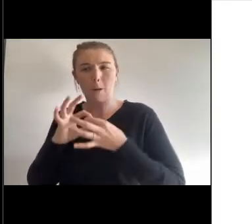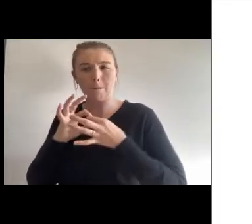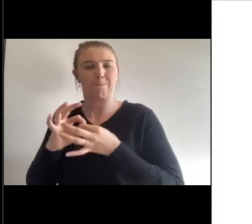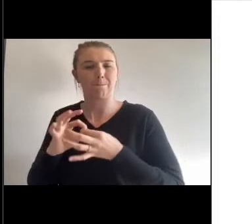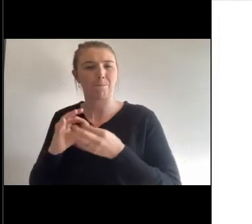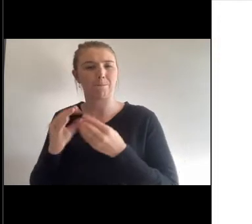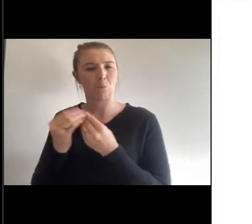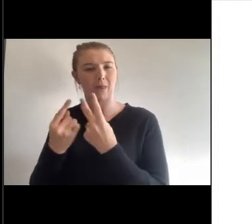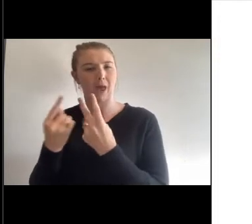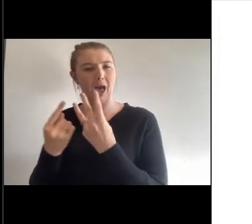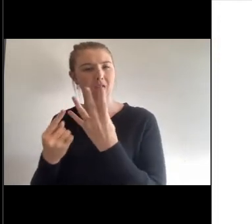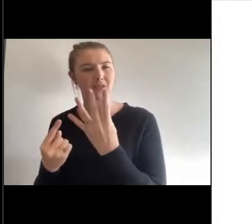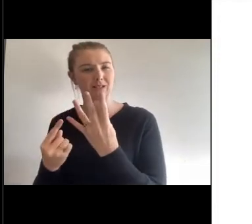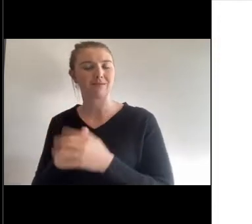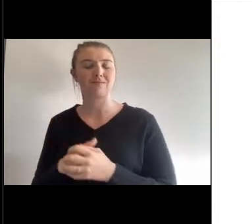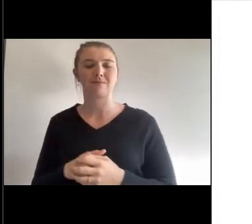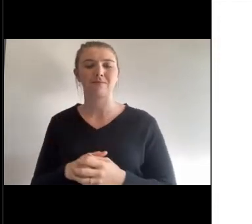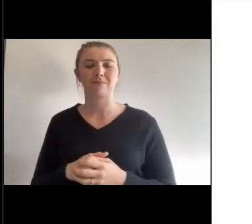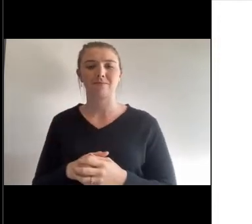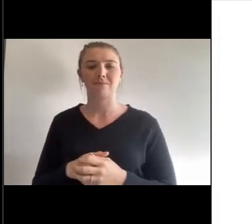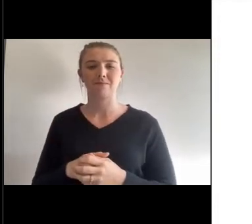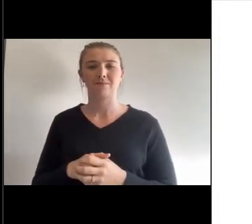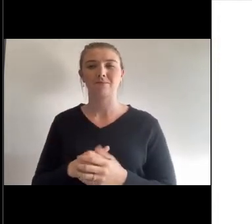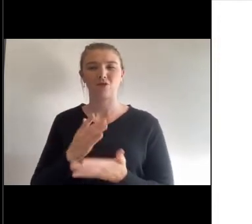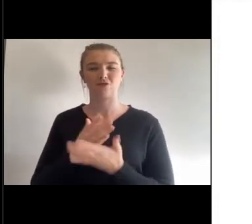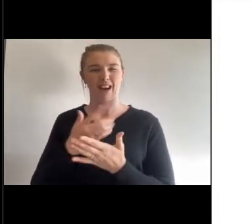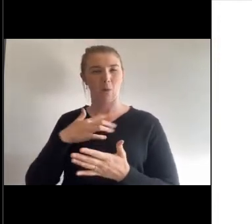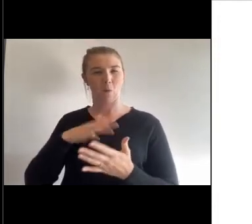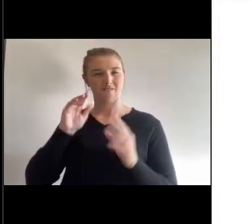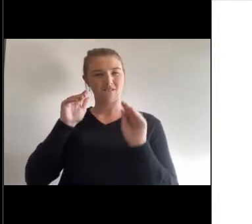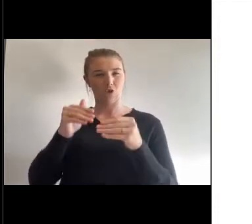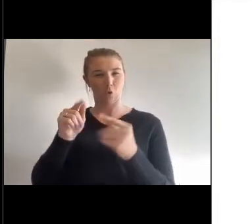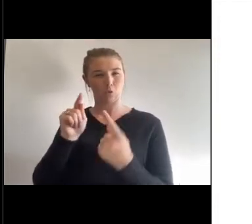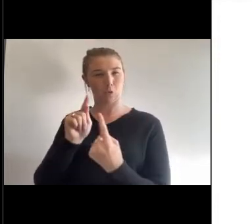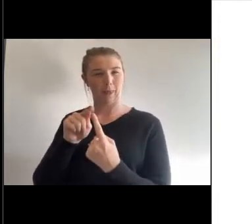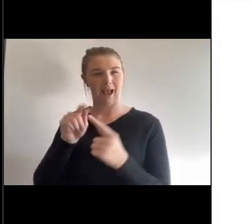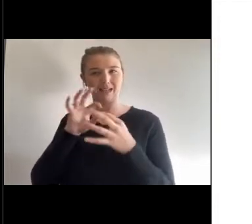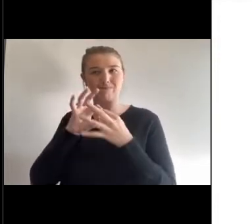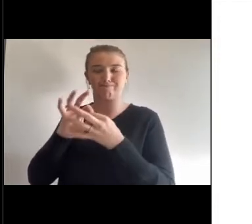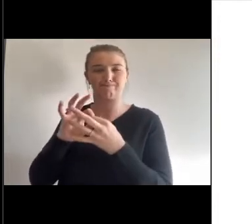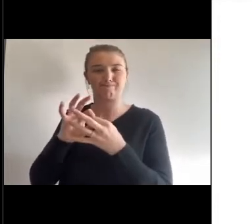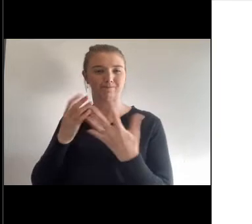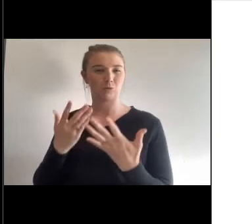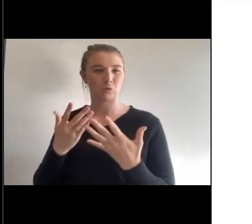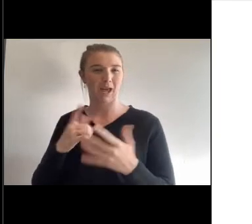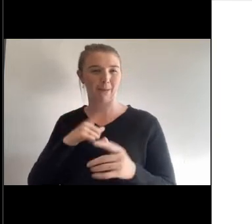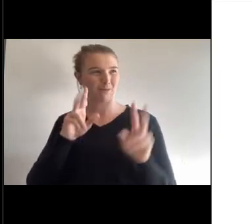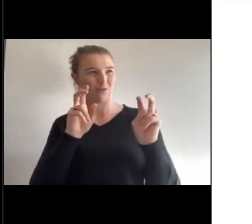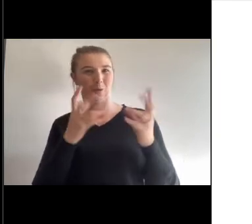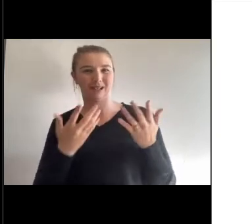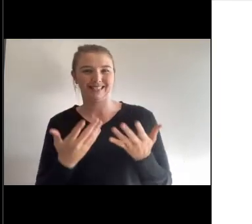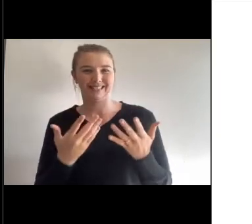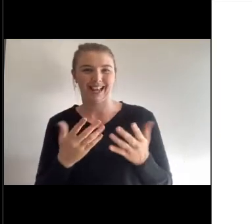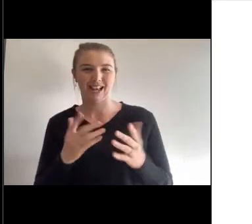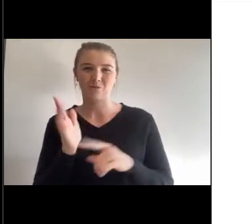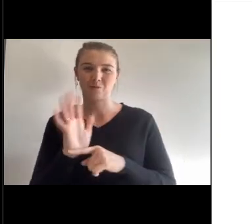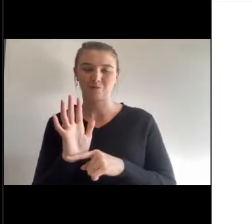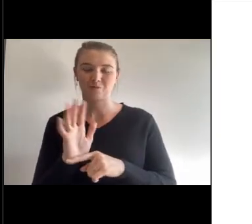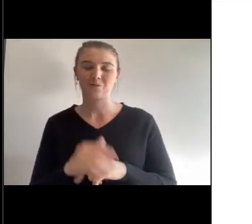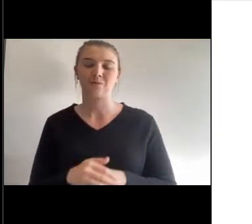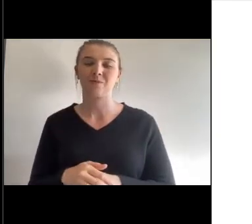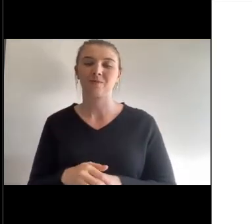the real focus areas for today's webinar. People who belong also feel respected. They feel accepted